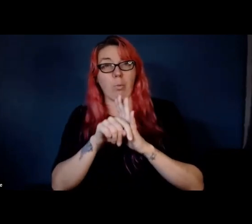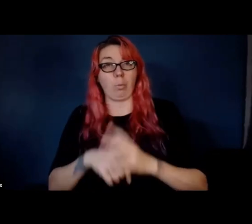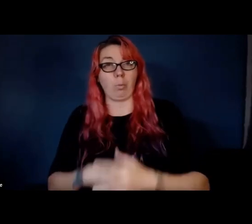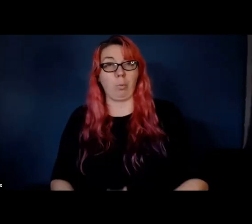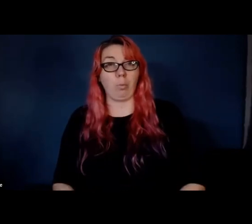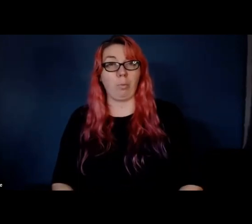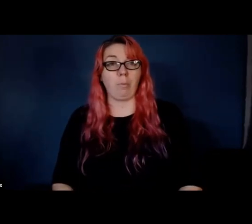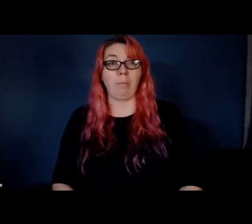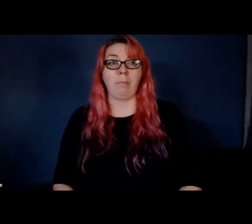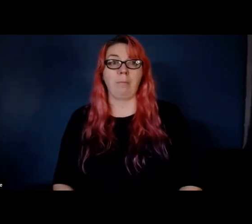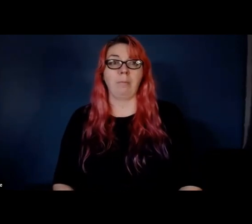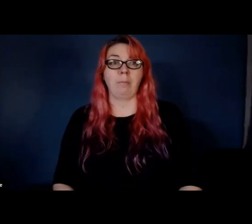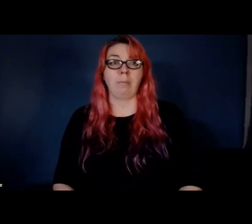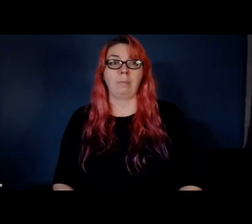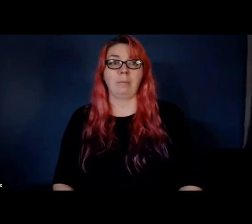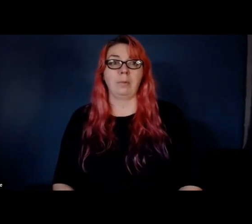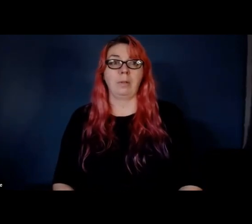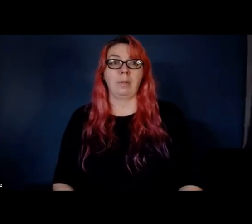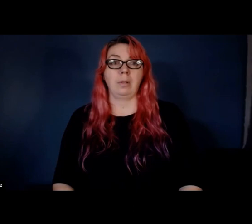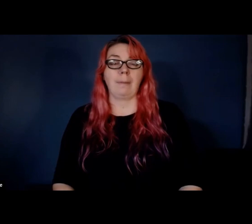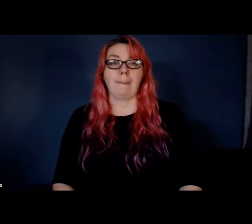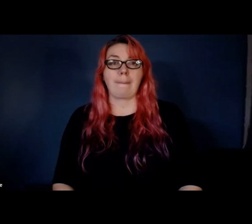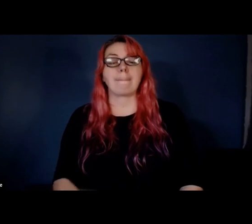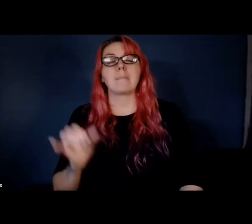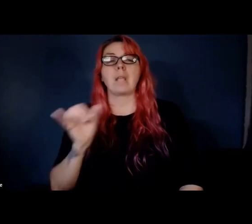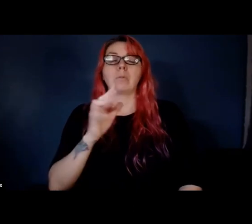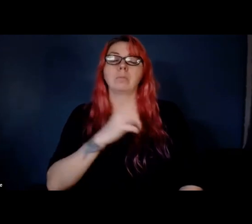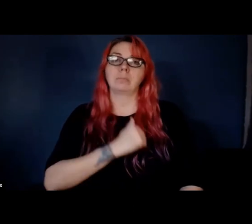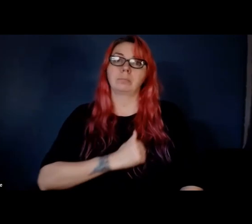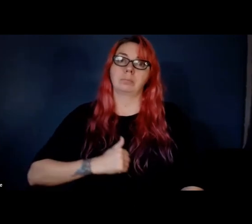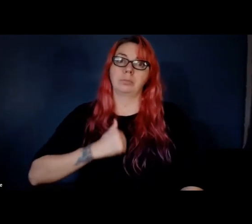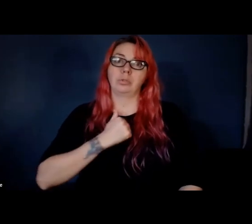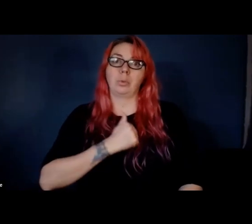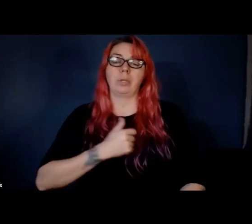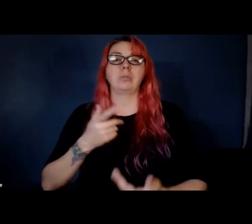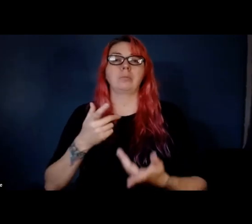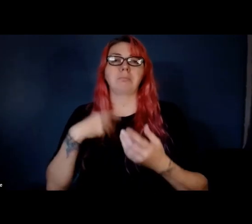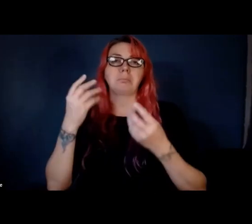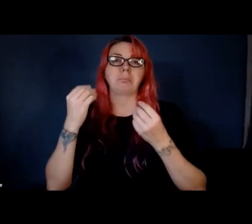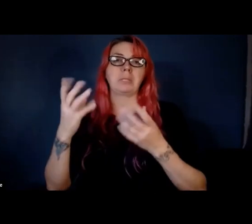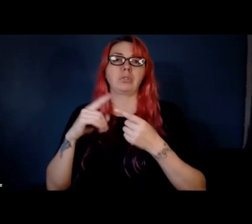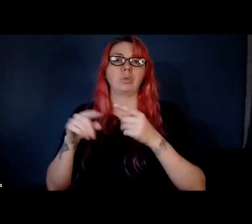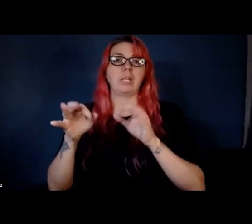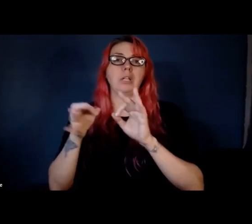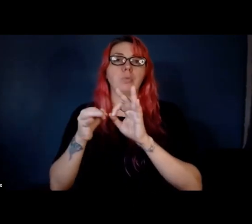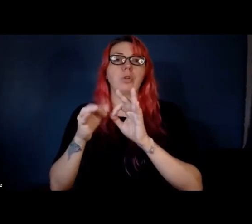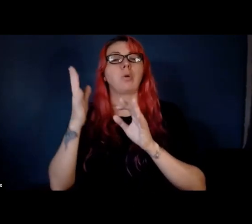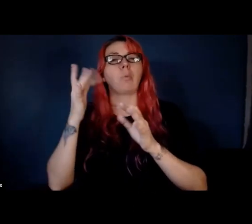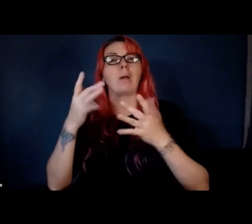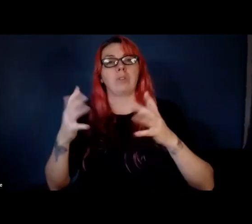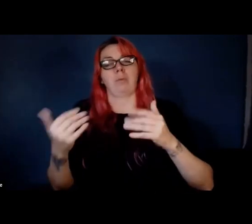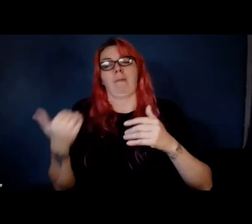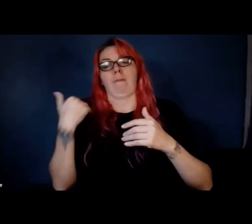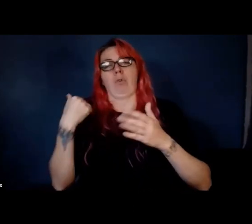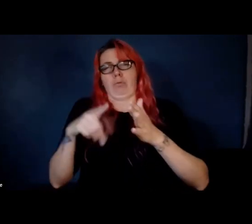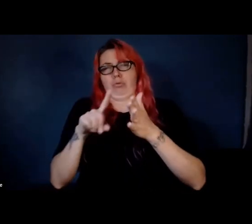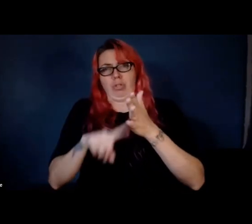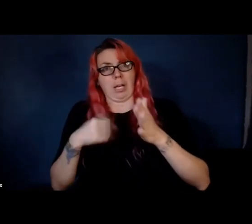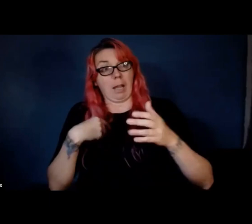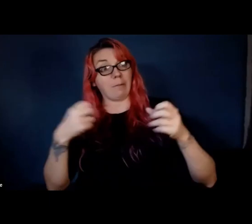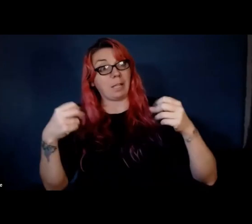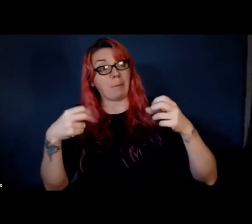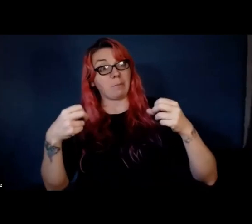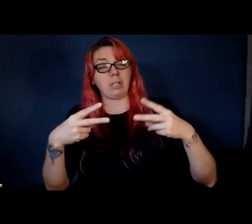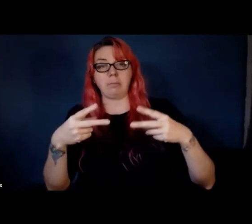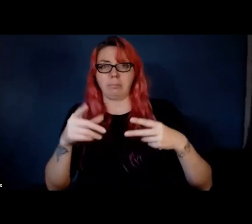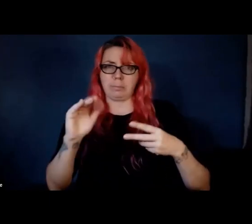and sorry, yeah, apologies to the interpreters. Yes, for some reason the closed captioning wasn't